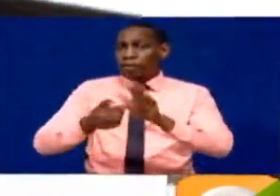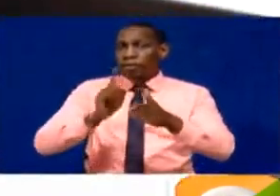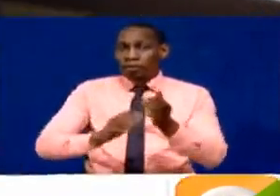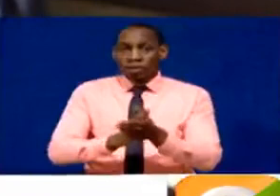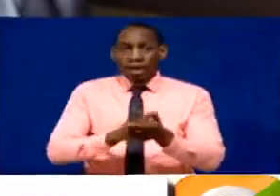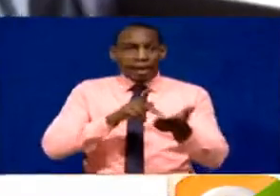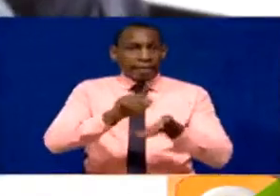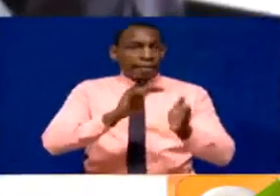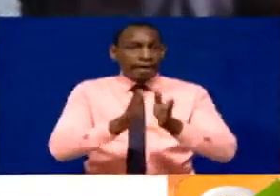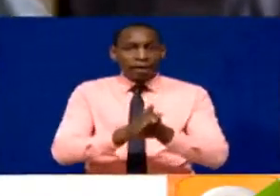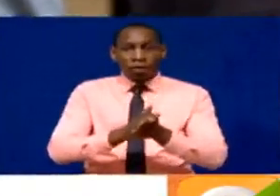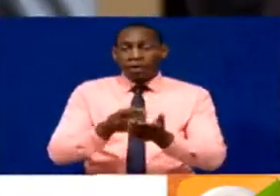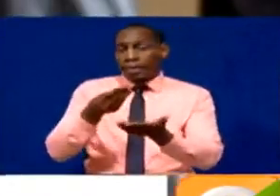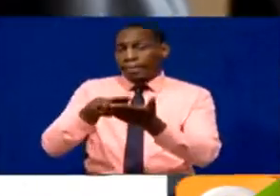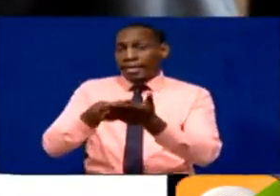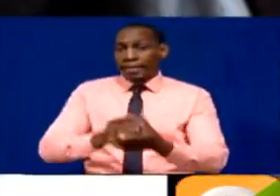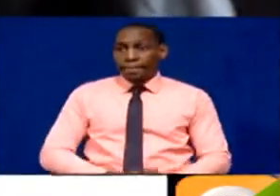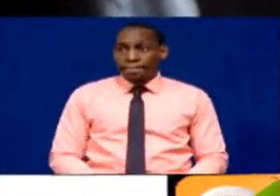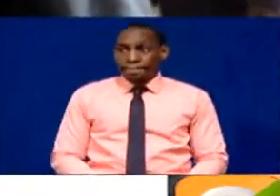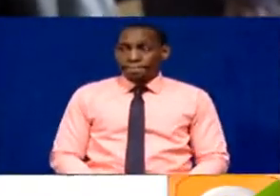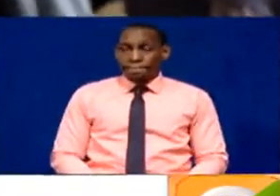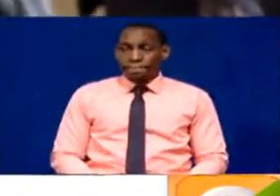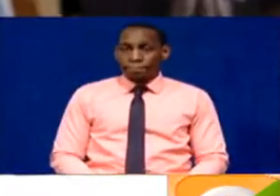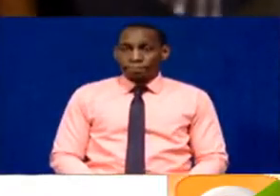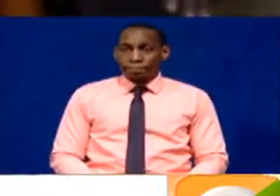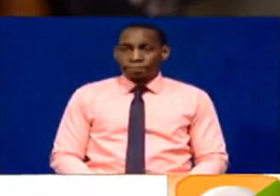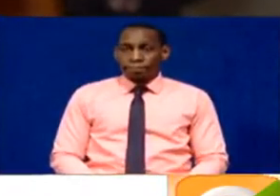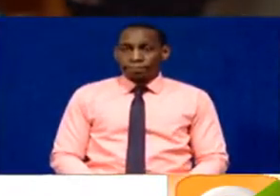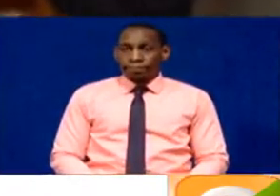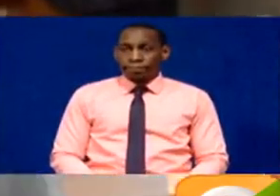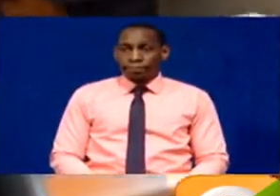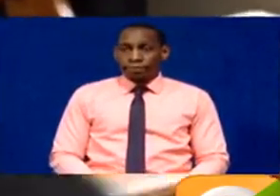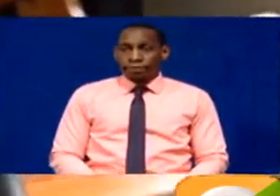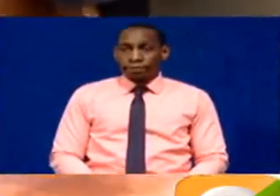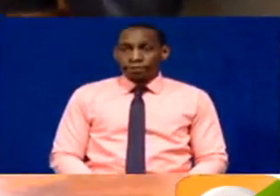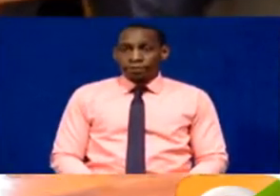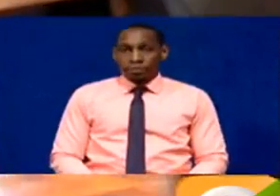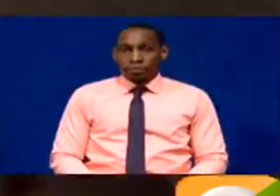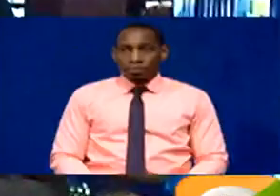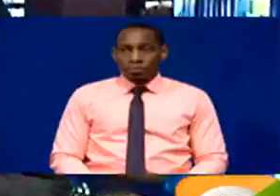demonstrating how he would pay the amount. Laura Otieno, Citizen TV.